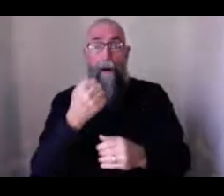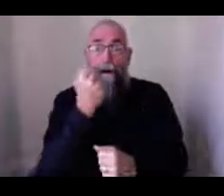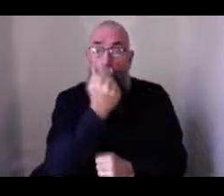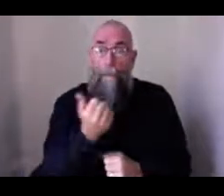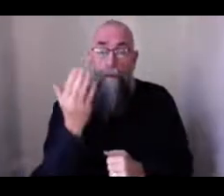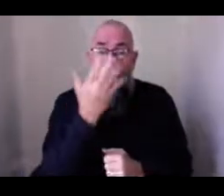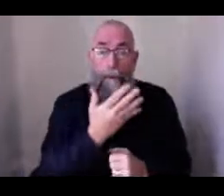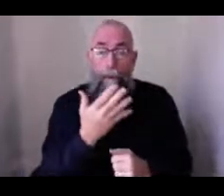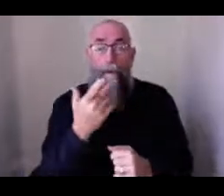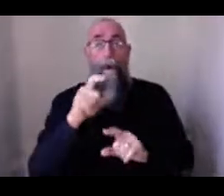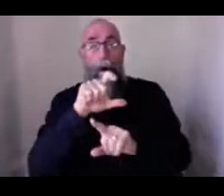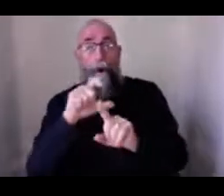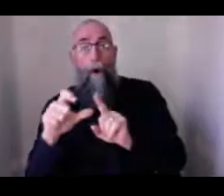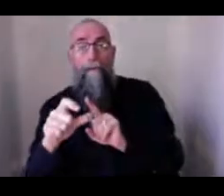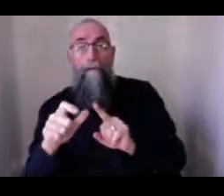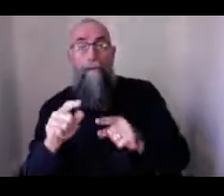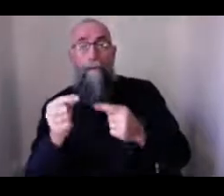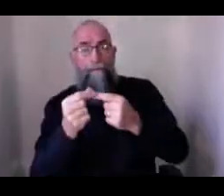or heritage.